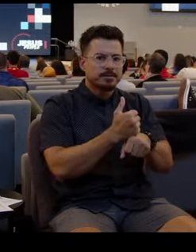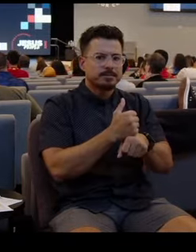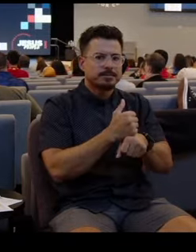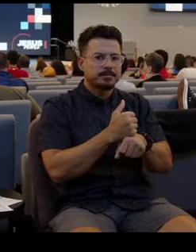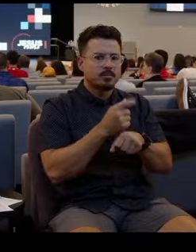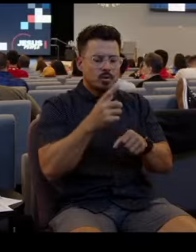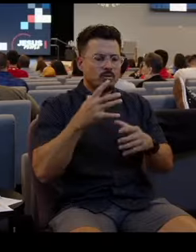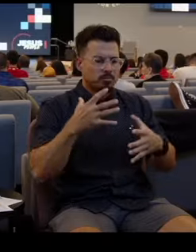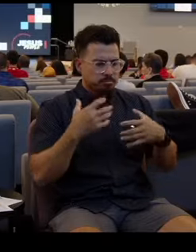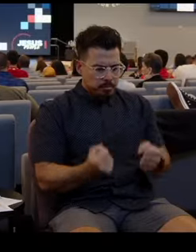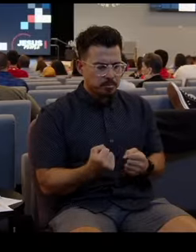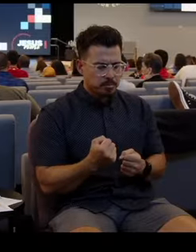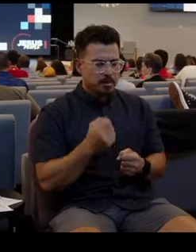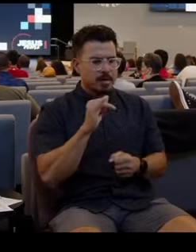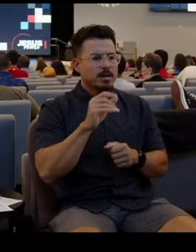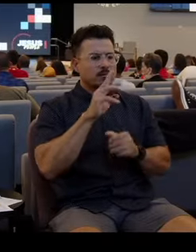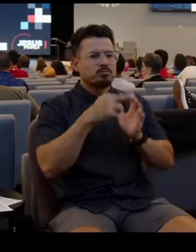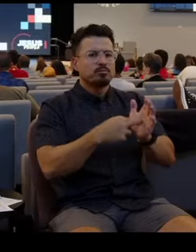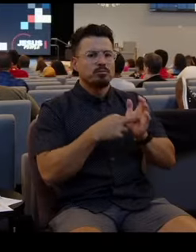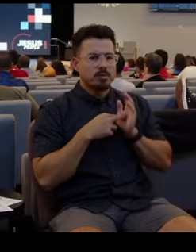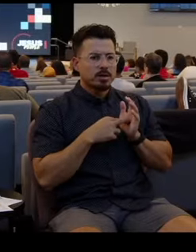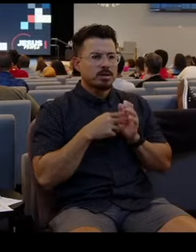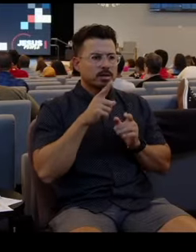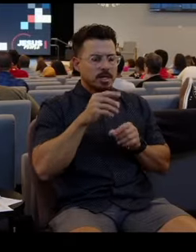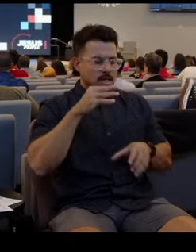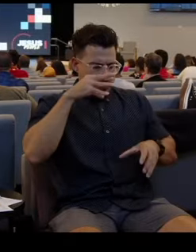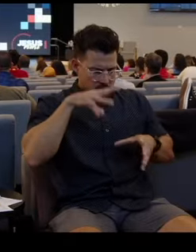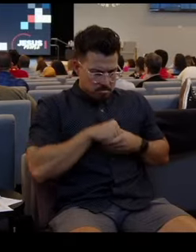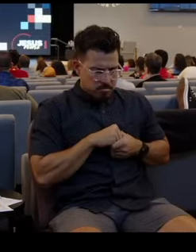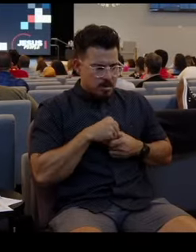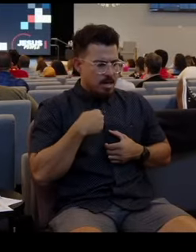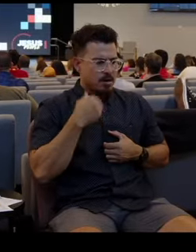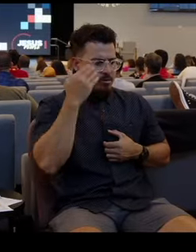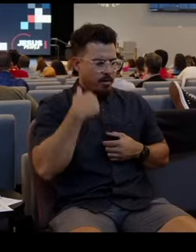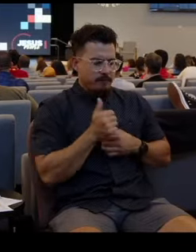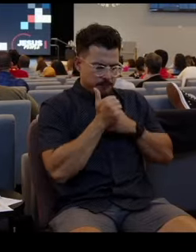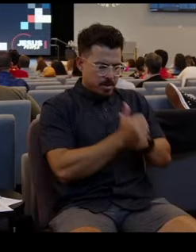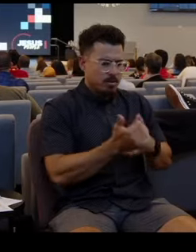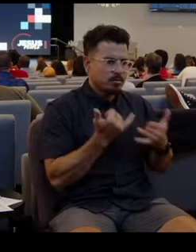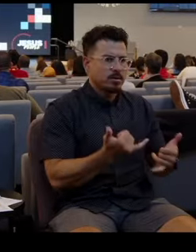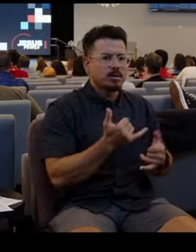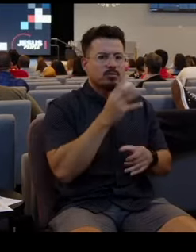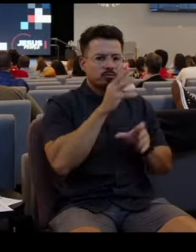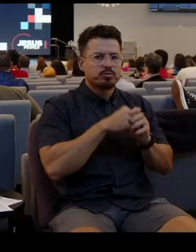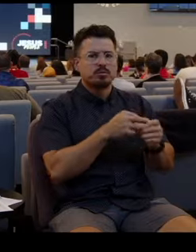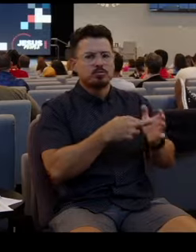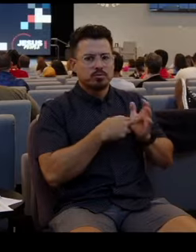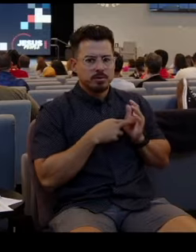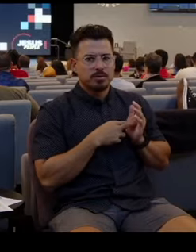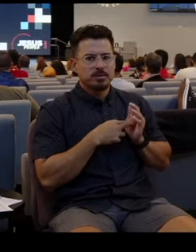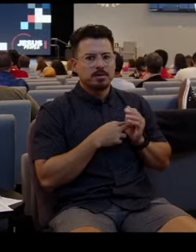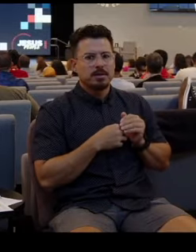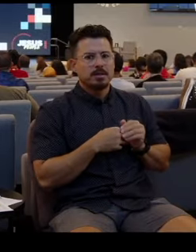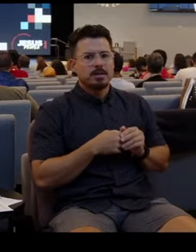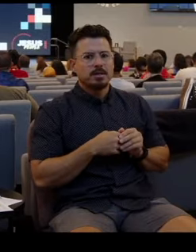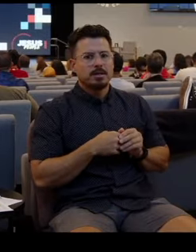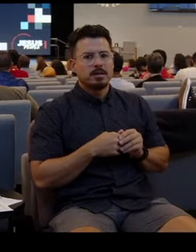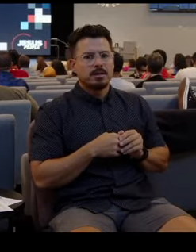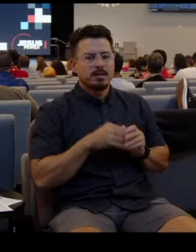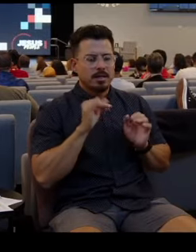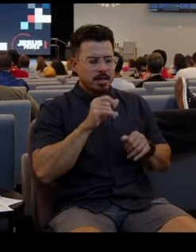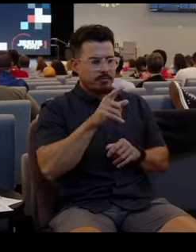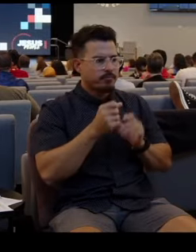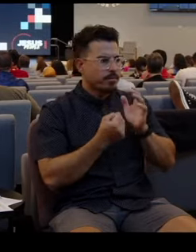captured that mandate. And it's active in your soul and in your spirit. And it's from that you get an